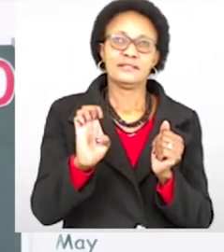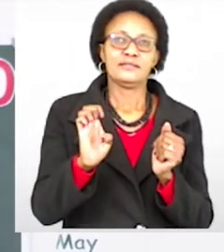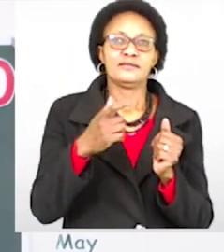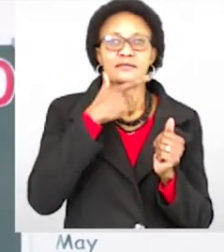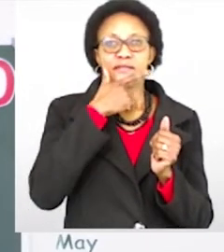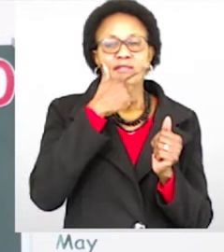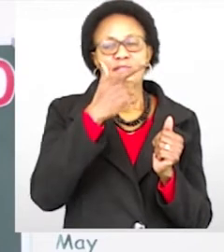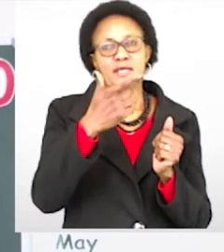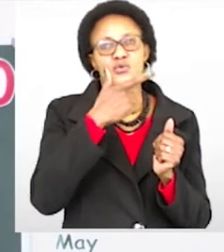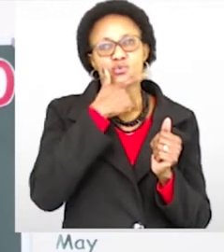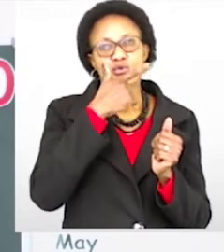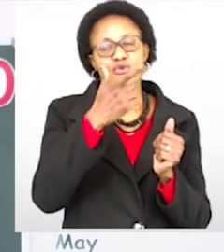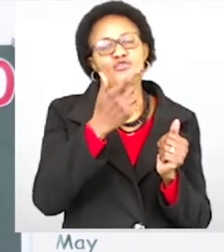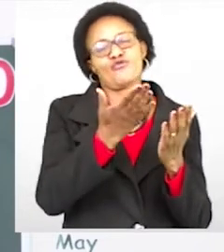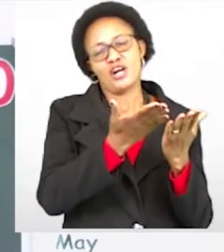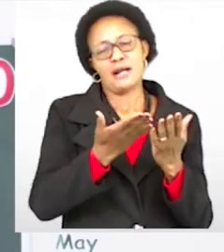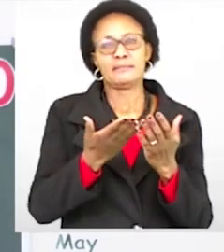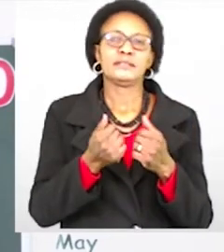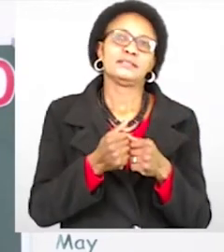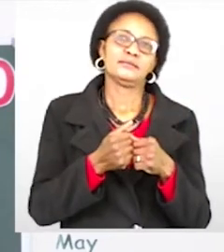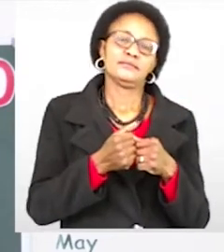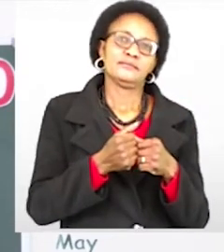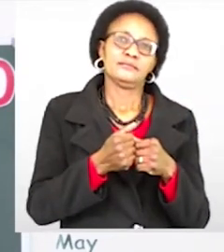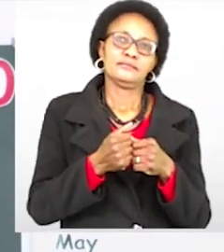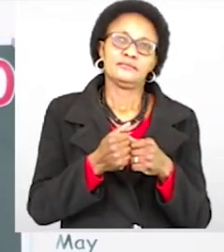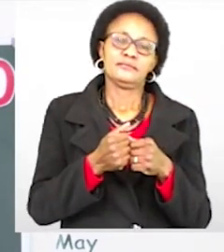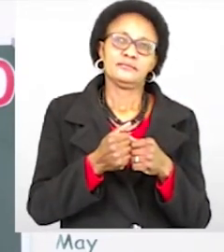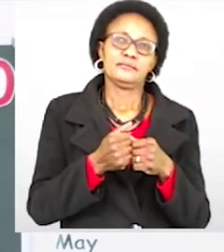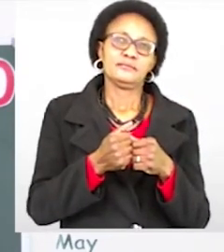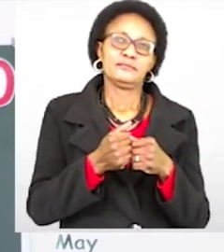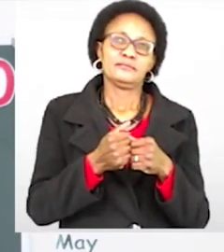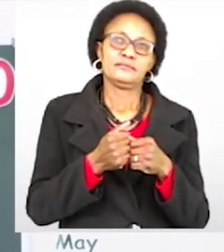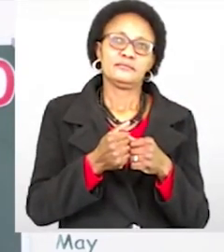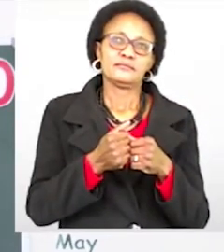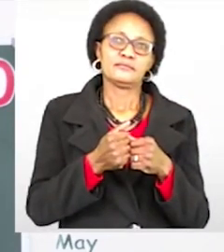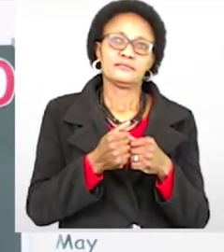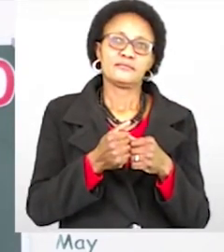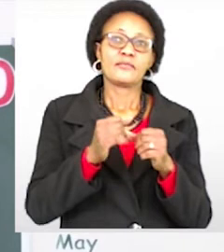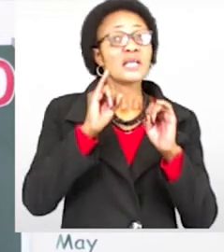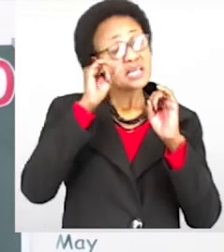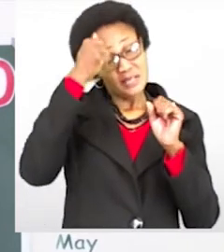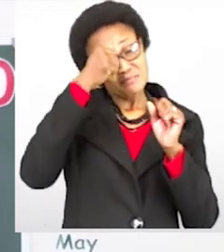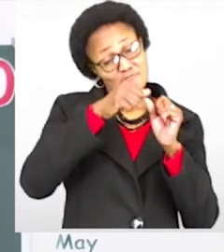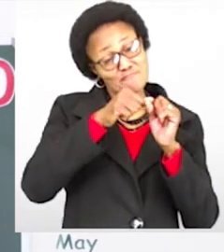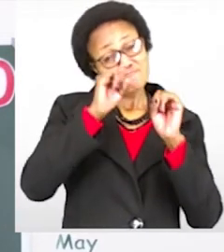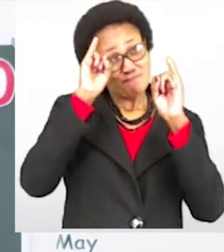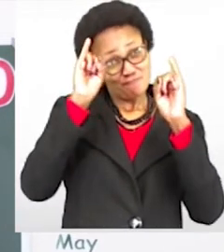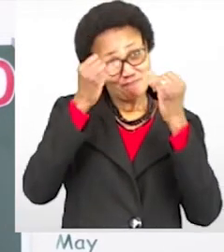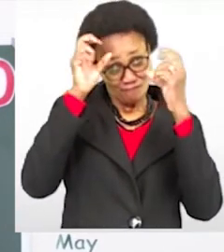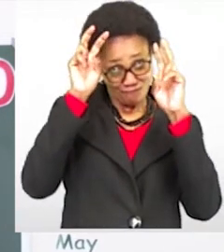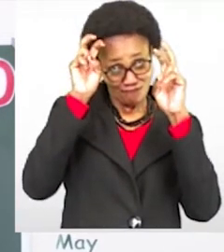you so much for joining me today. Our theme this week has been town.